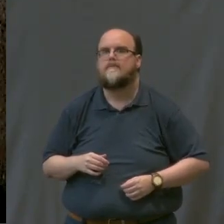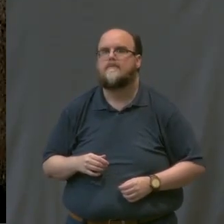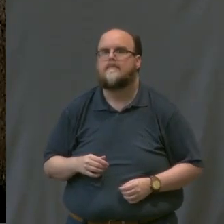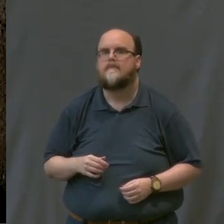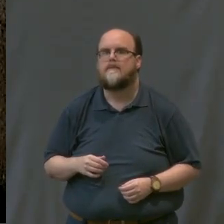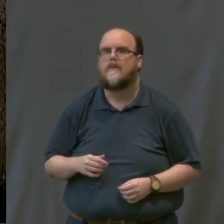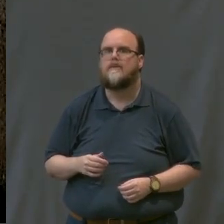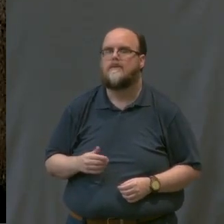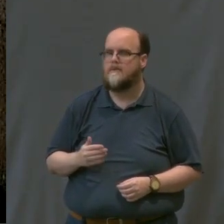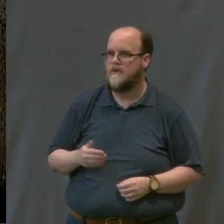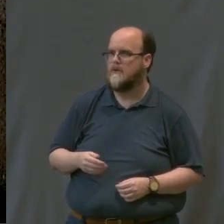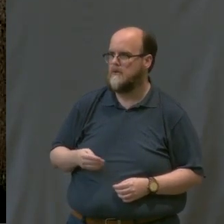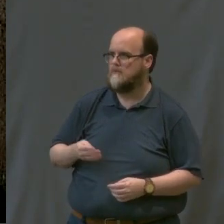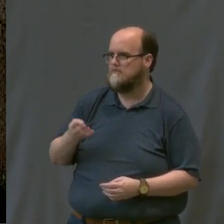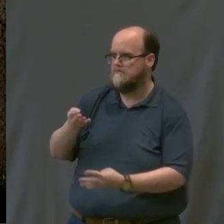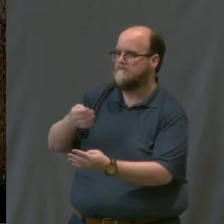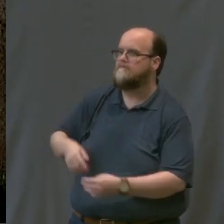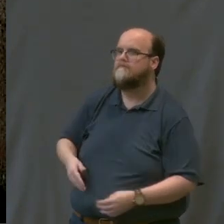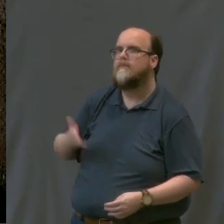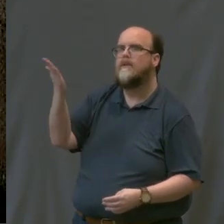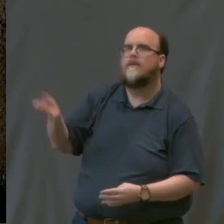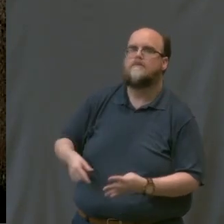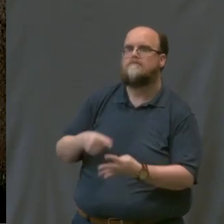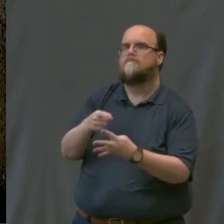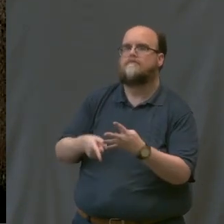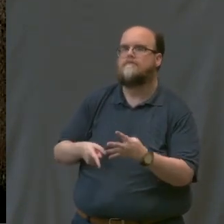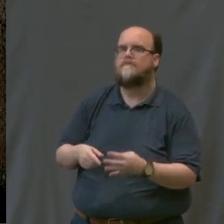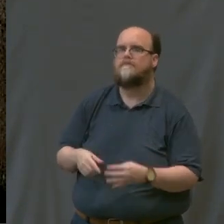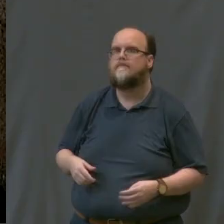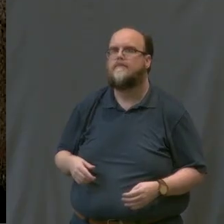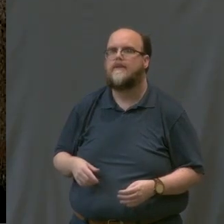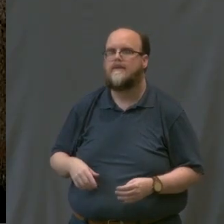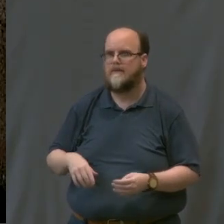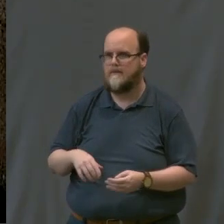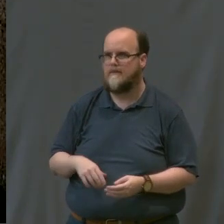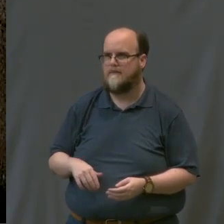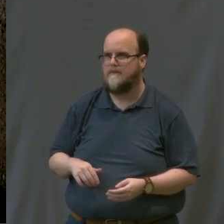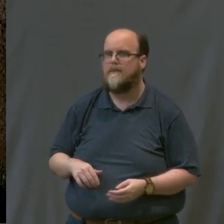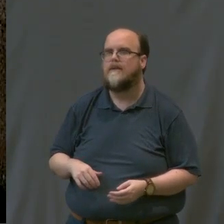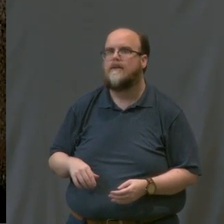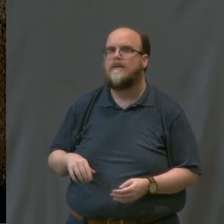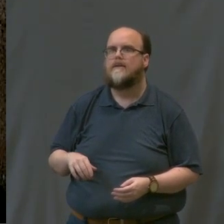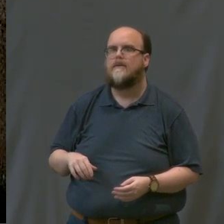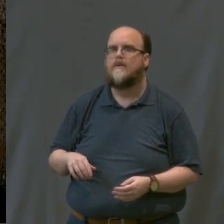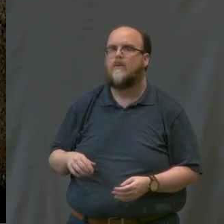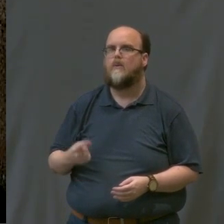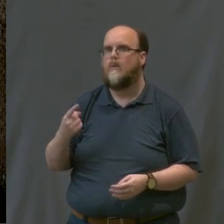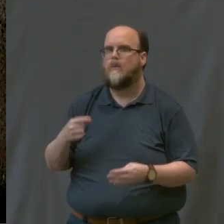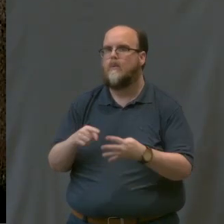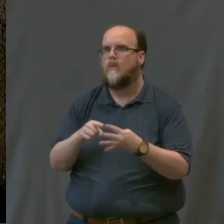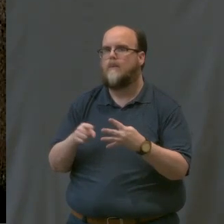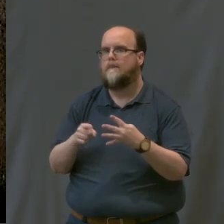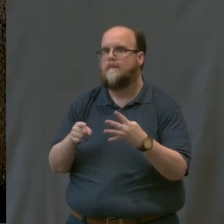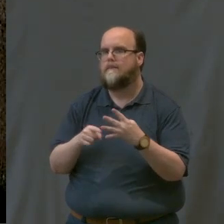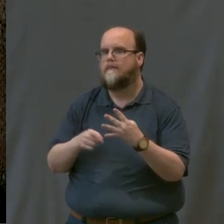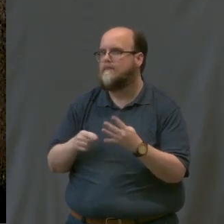So here you have them. By the way, that lady did a good job on her painting. Here you have them. Seal number 1, seal number 2, seal number 3,